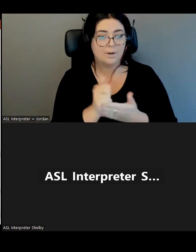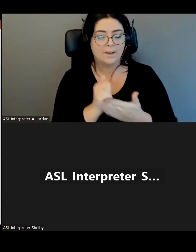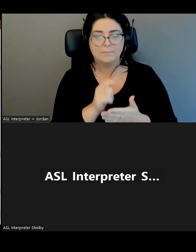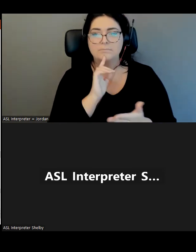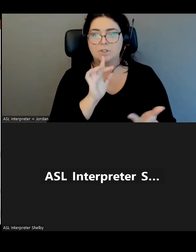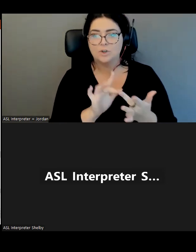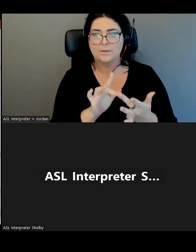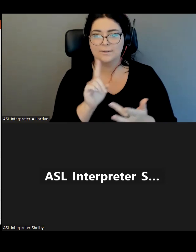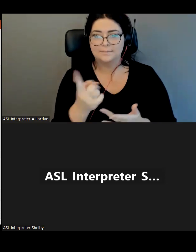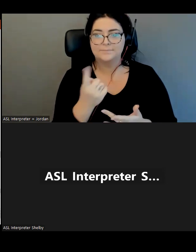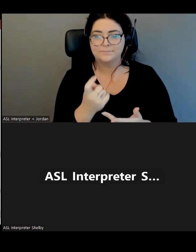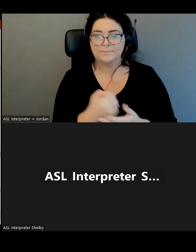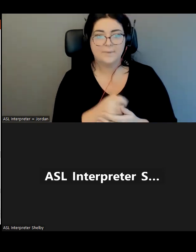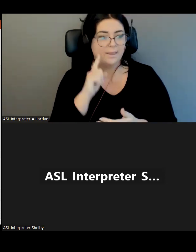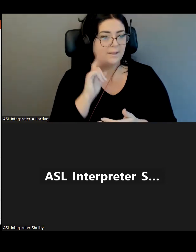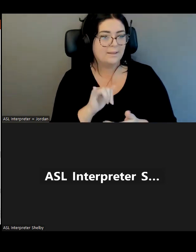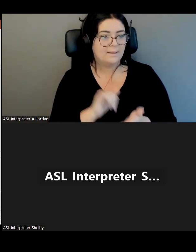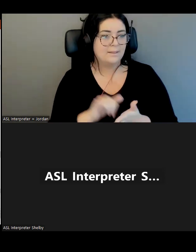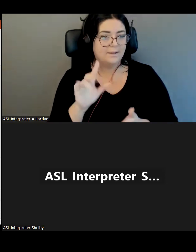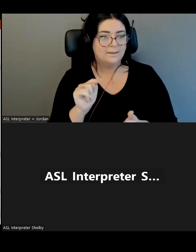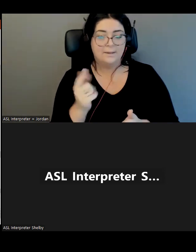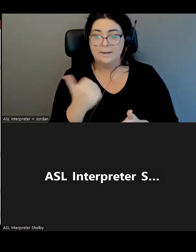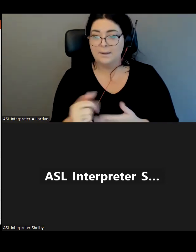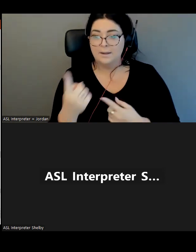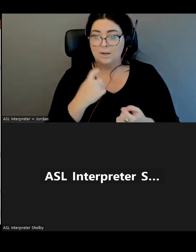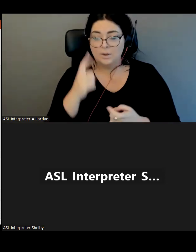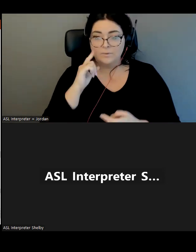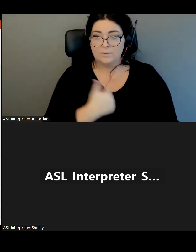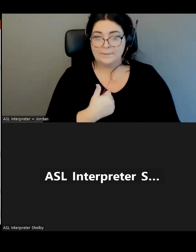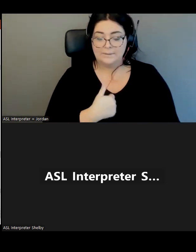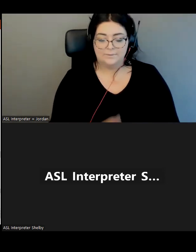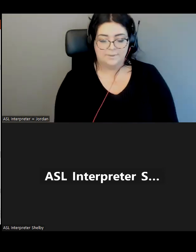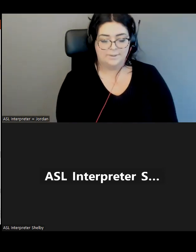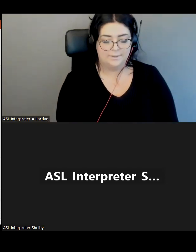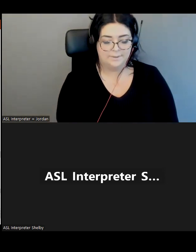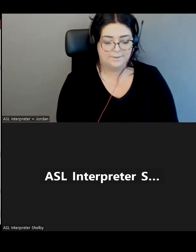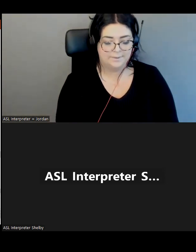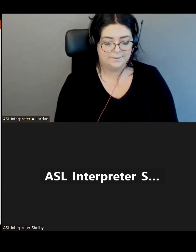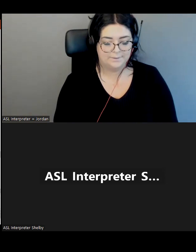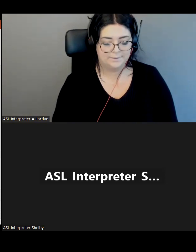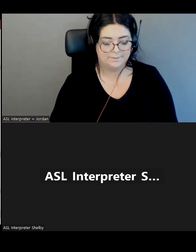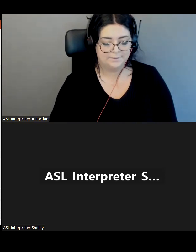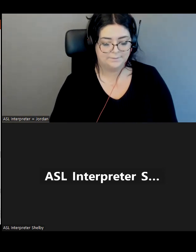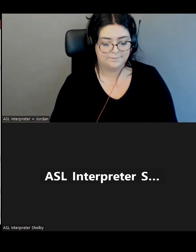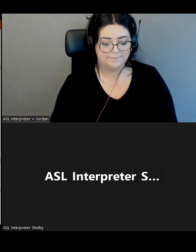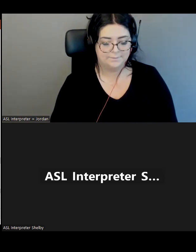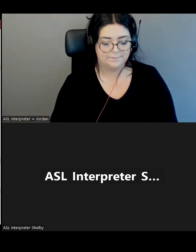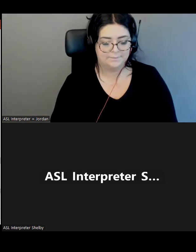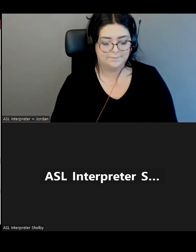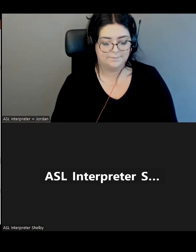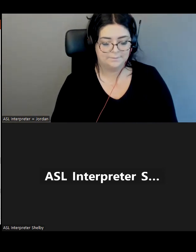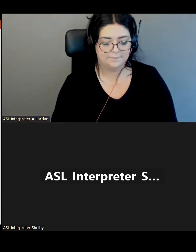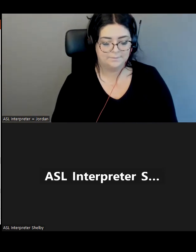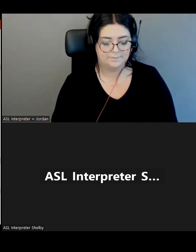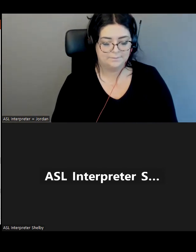nurse. And I think that's it, unless there is any questions posted for me or Kendra. Sorry, I probably spoke